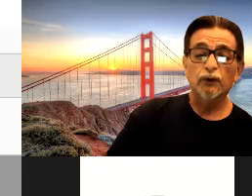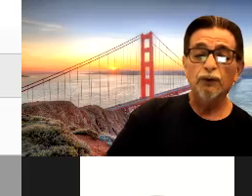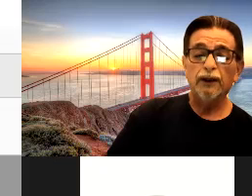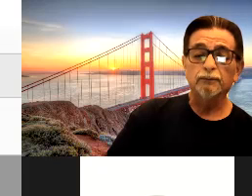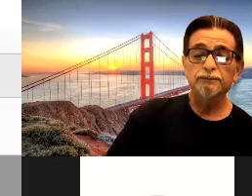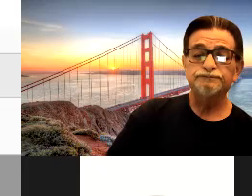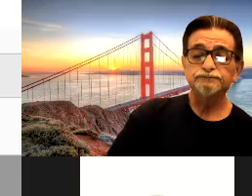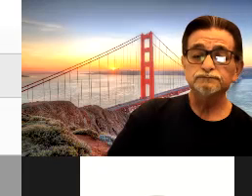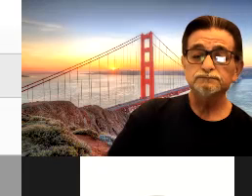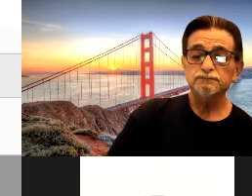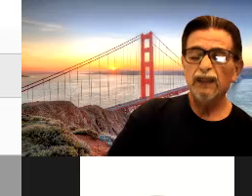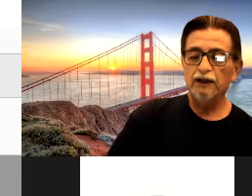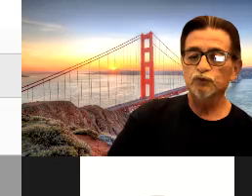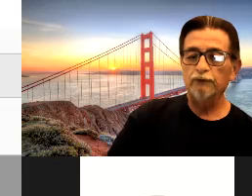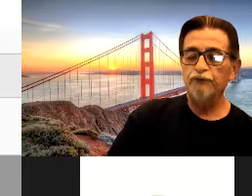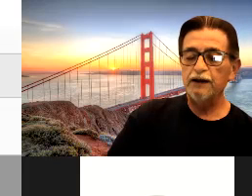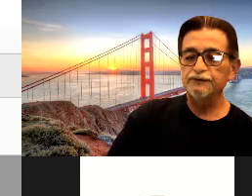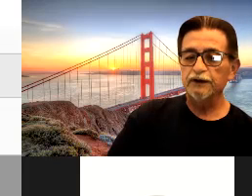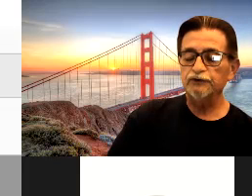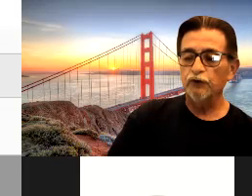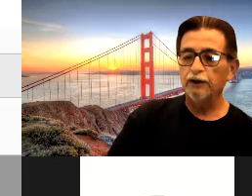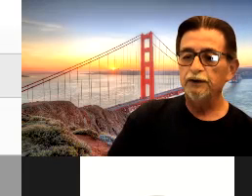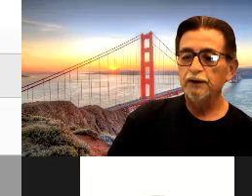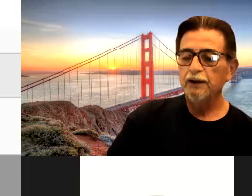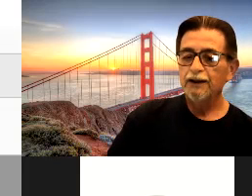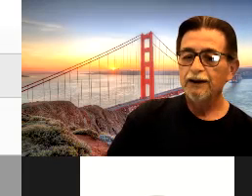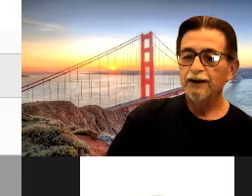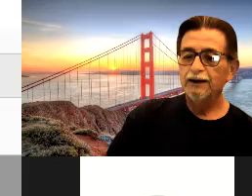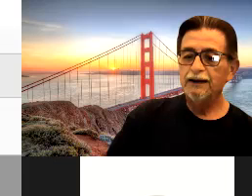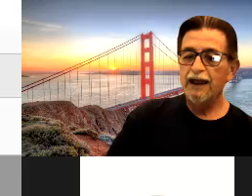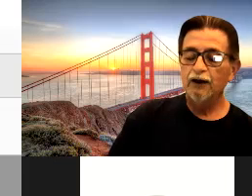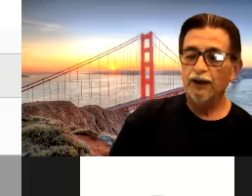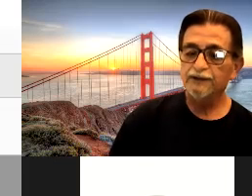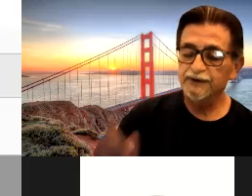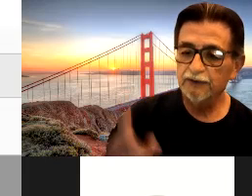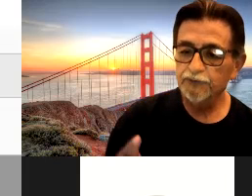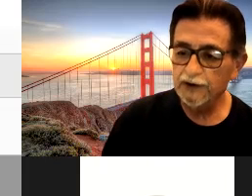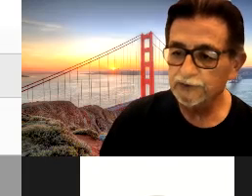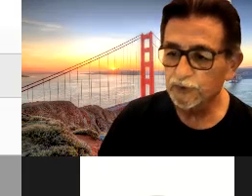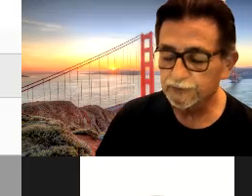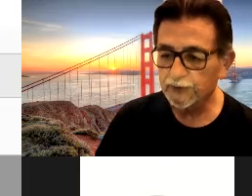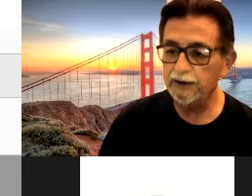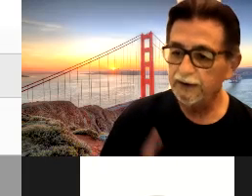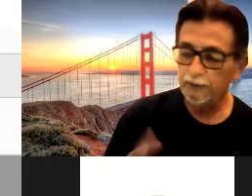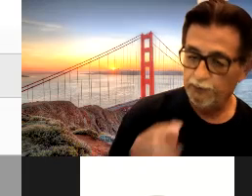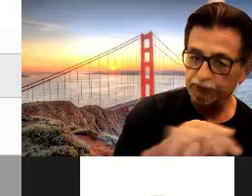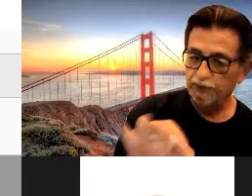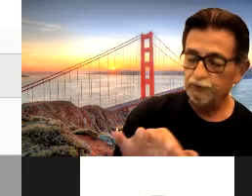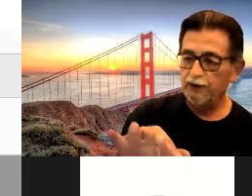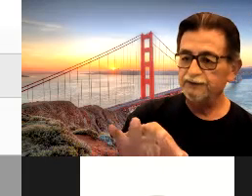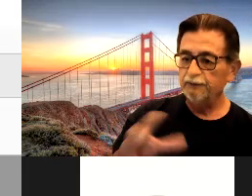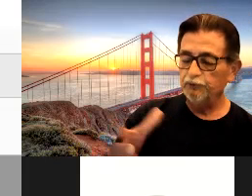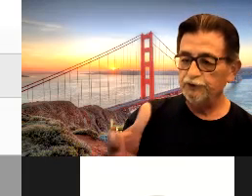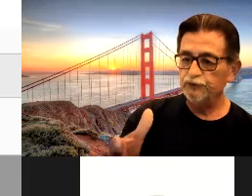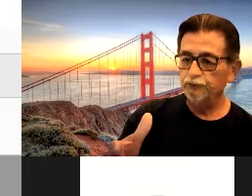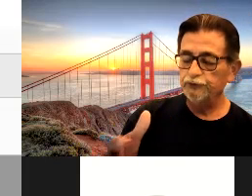to sodium, has 1 valence electron, now it has 11 electrons, right? And we just went